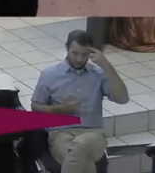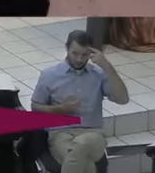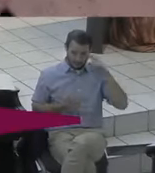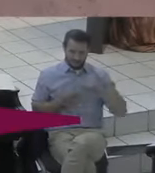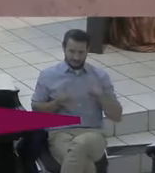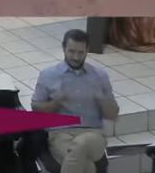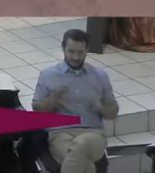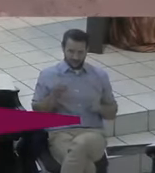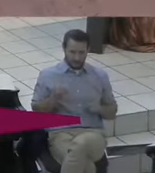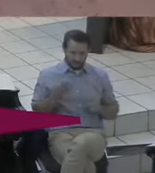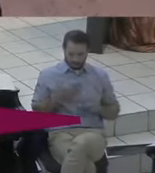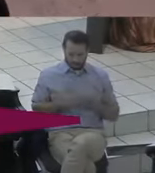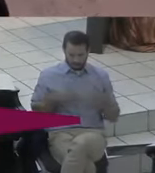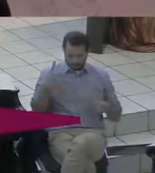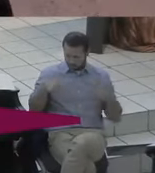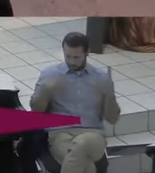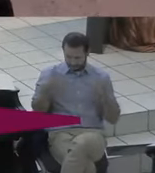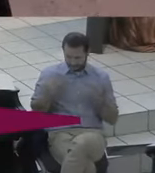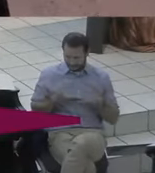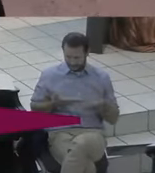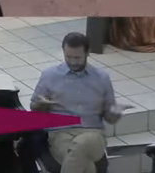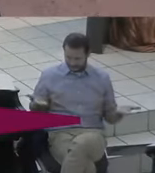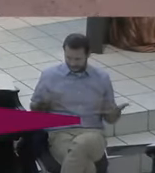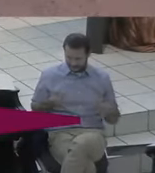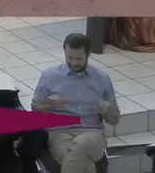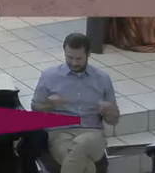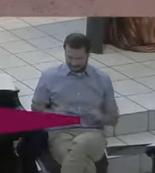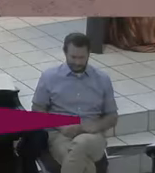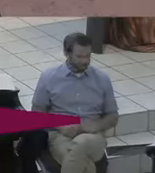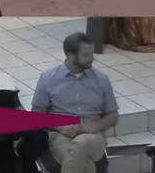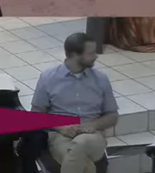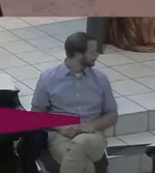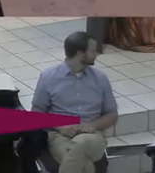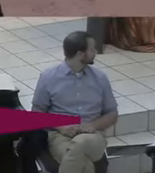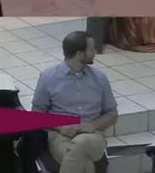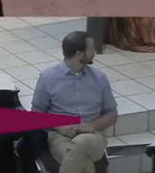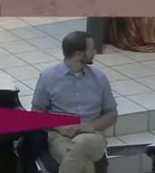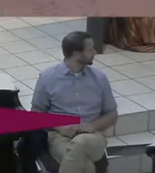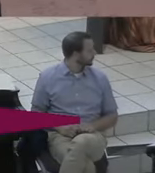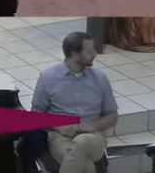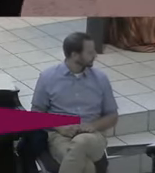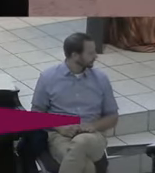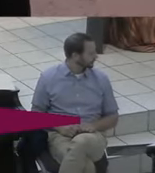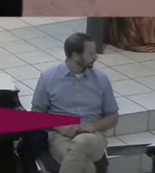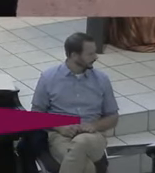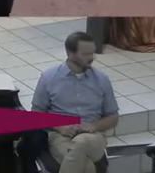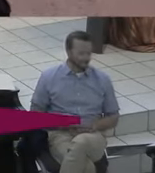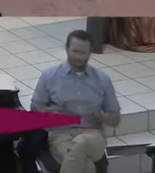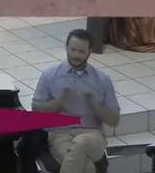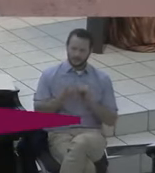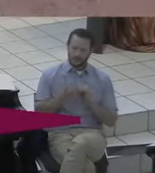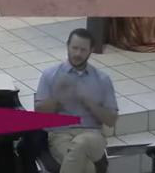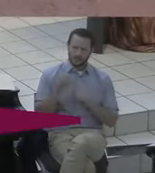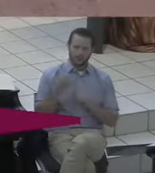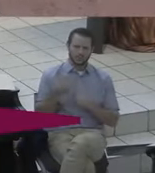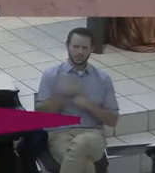yet do some of the wildest, craziest things. How do we take wisdom